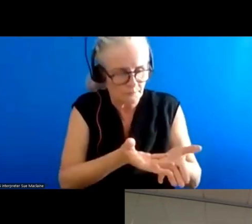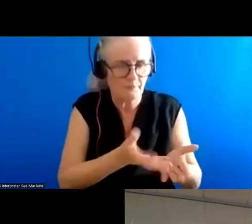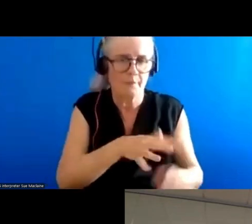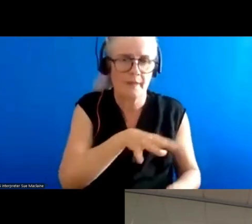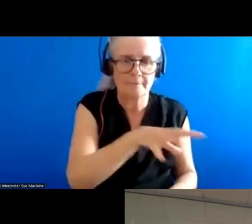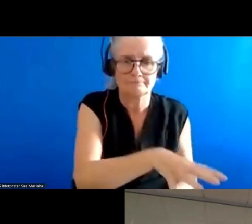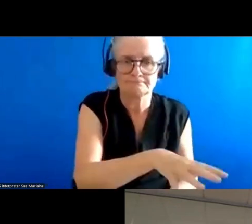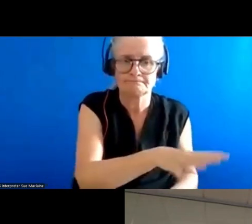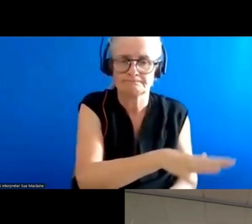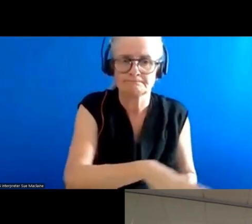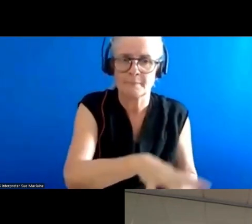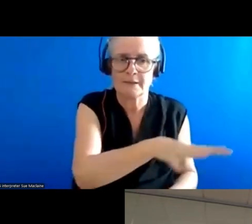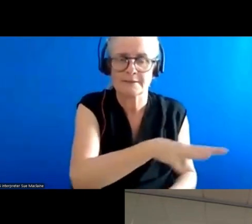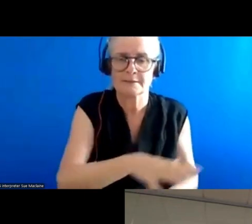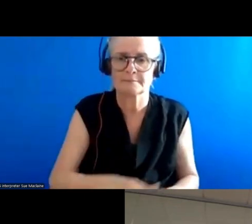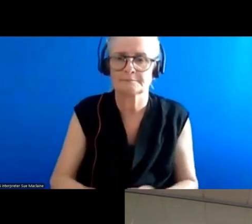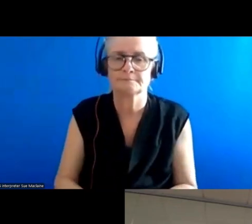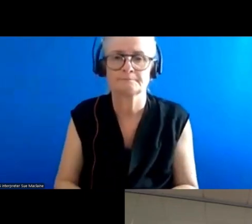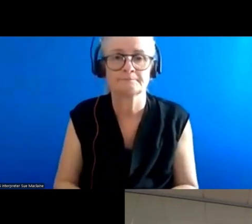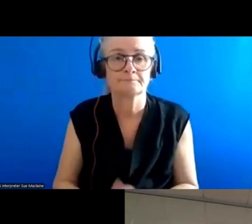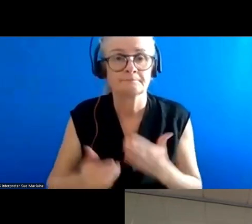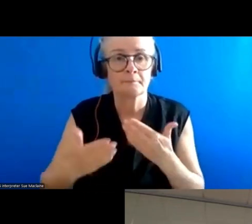Thank you. Is there any other feedback?